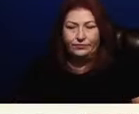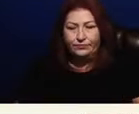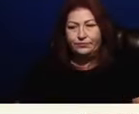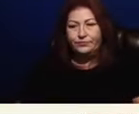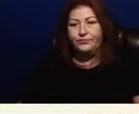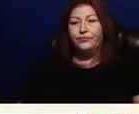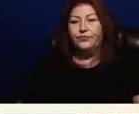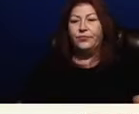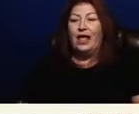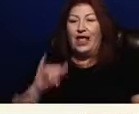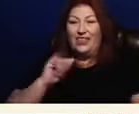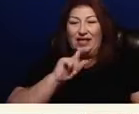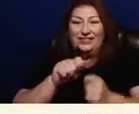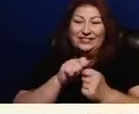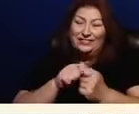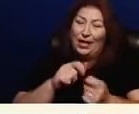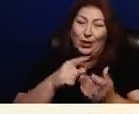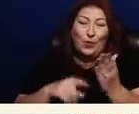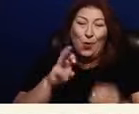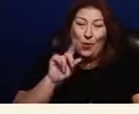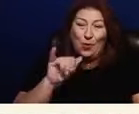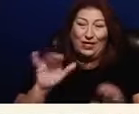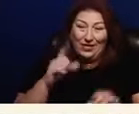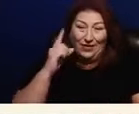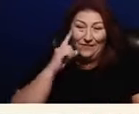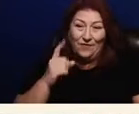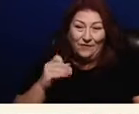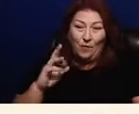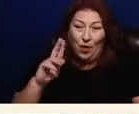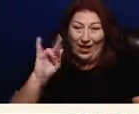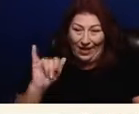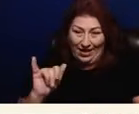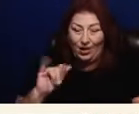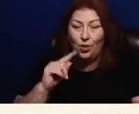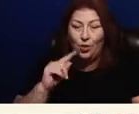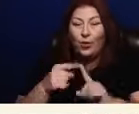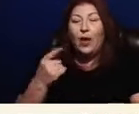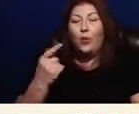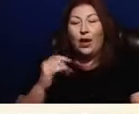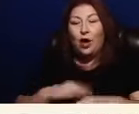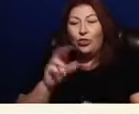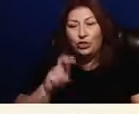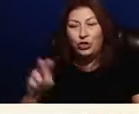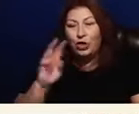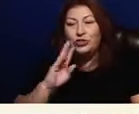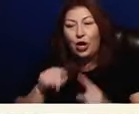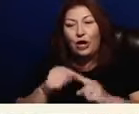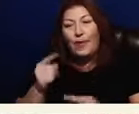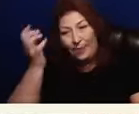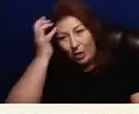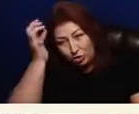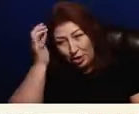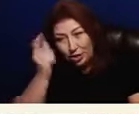that's exactly what Woody did for Forky. When they went on this journey and they were talking about being trash,